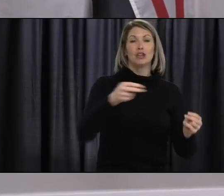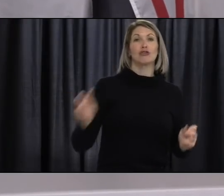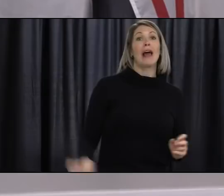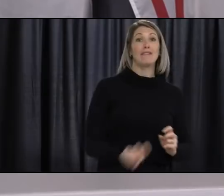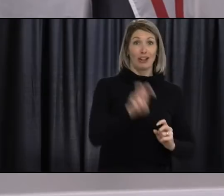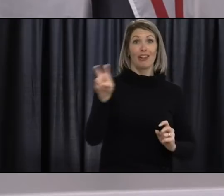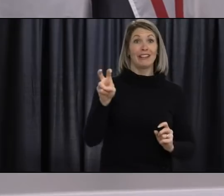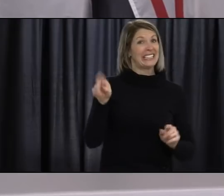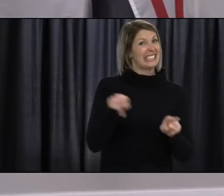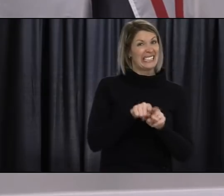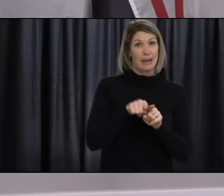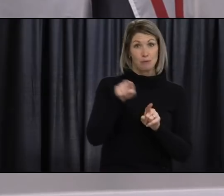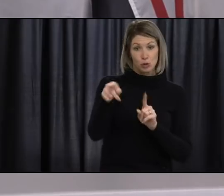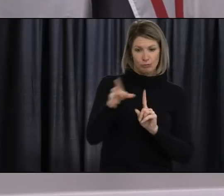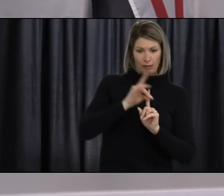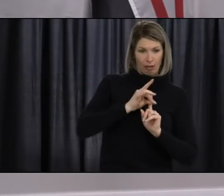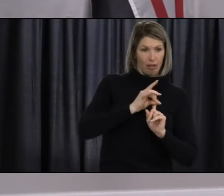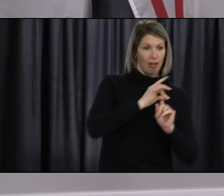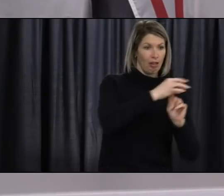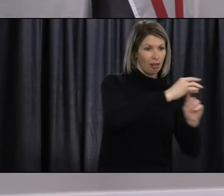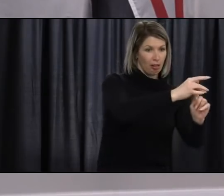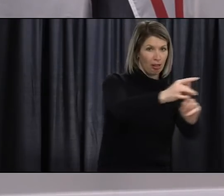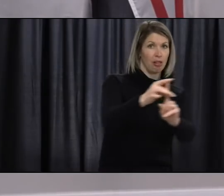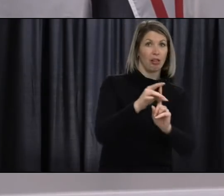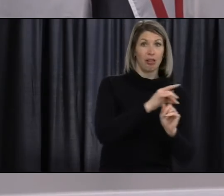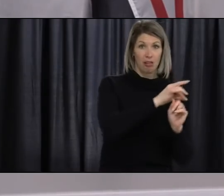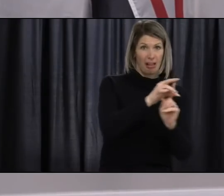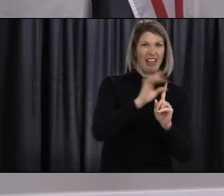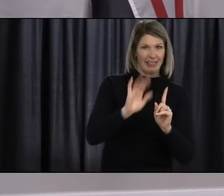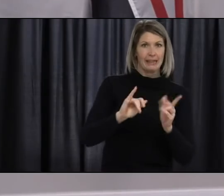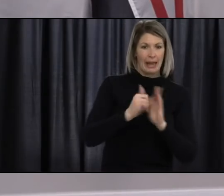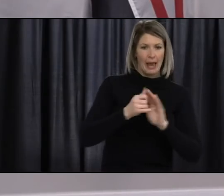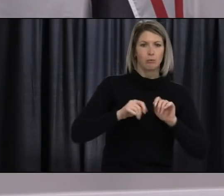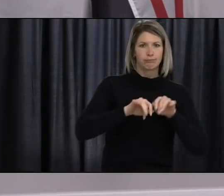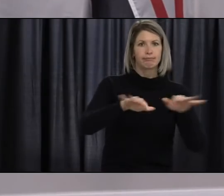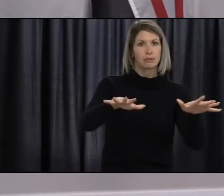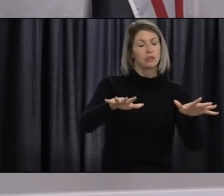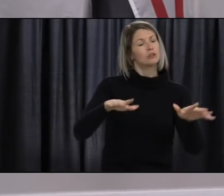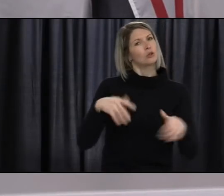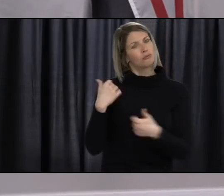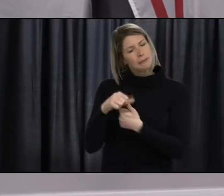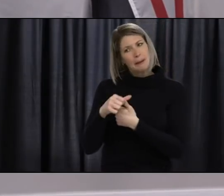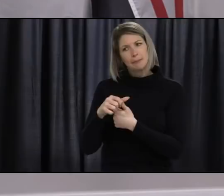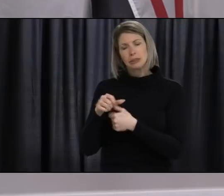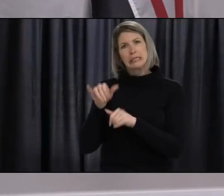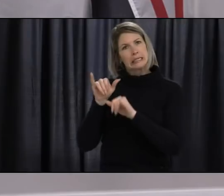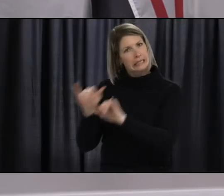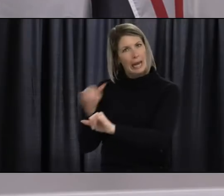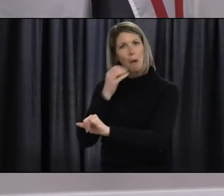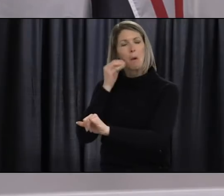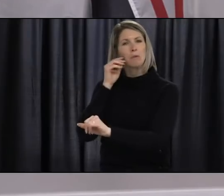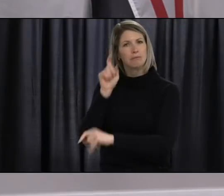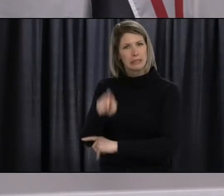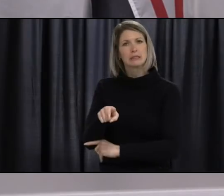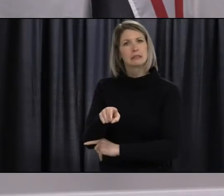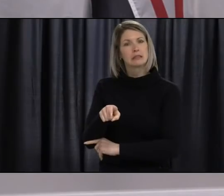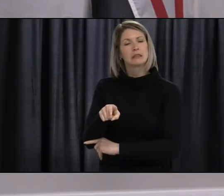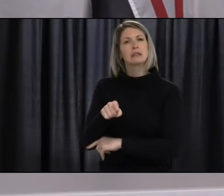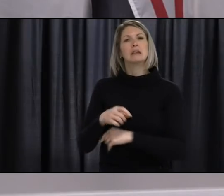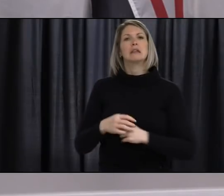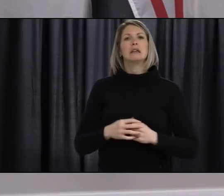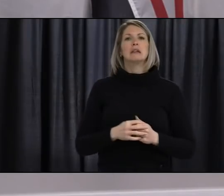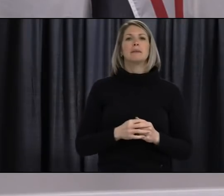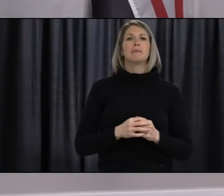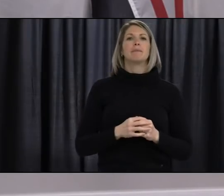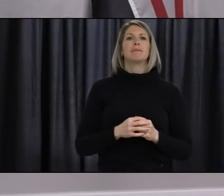dead in its tracks before it gets a chance once again to wreak havoc on our communities. So I want to take a moment or two to